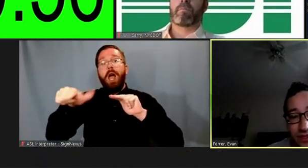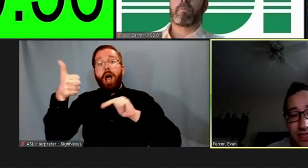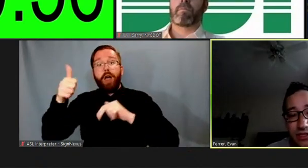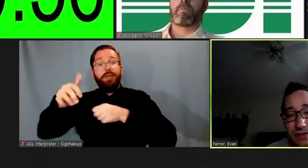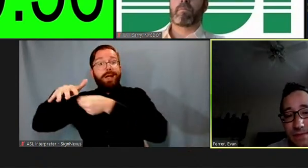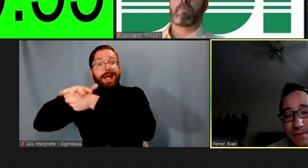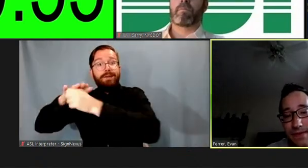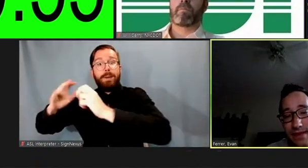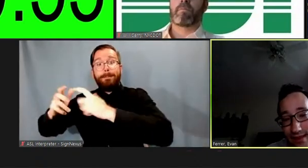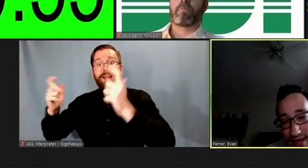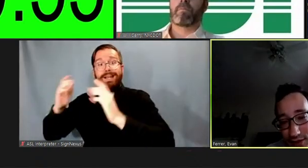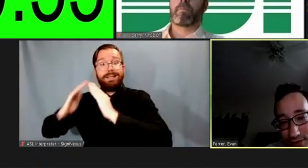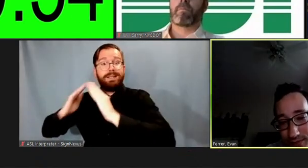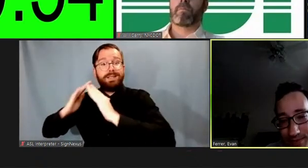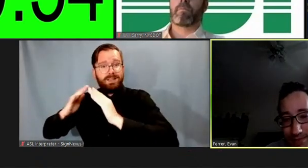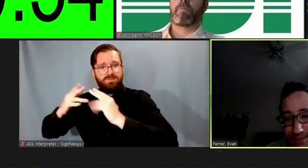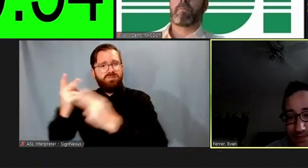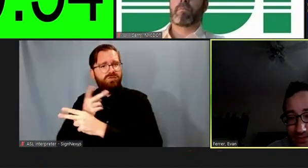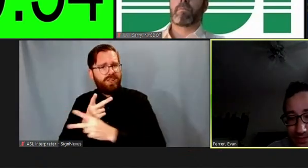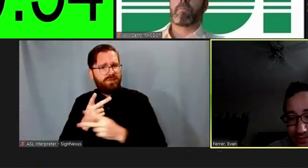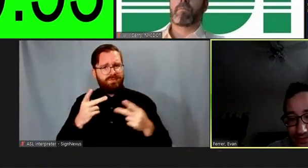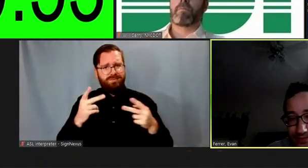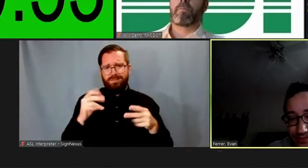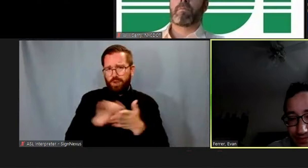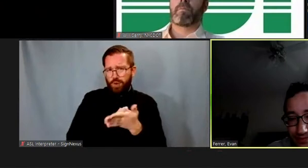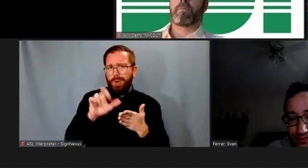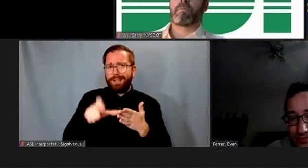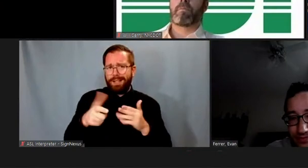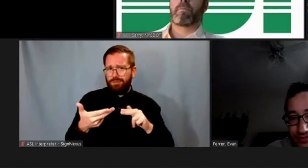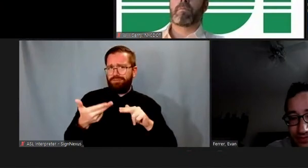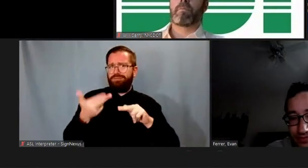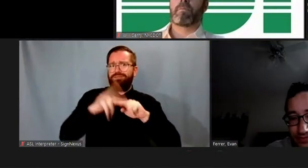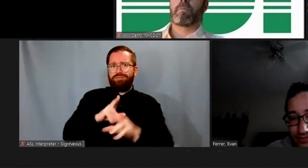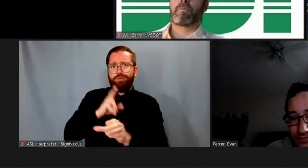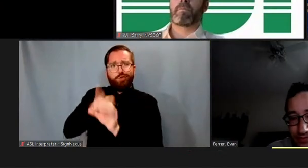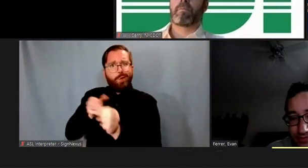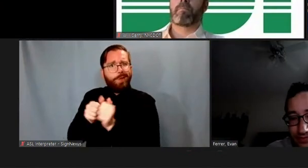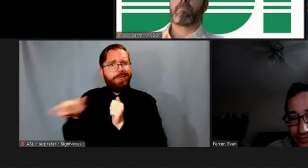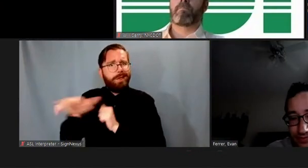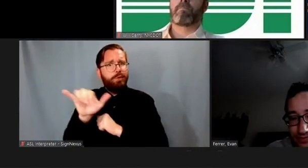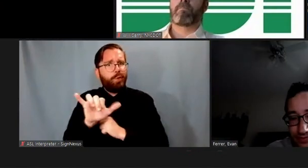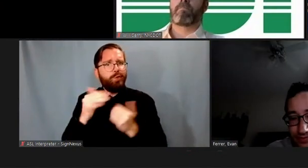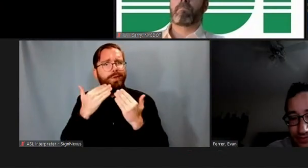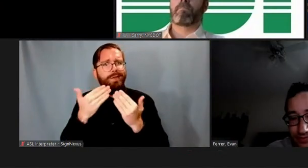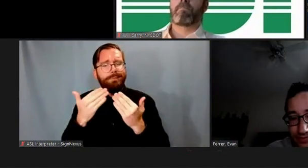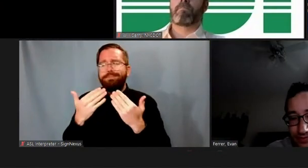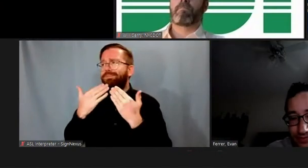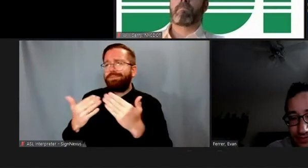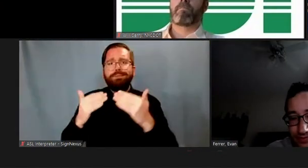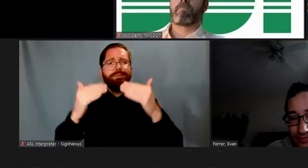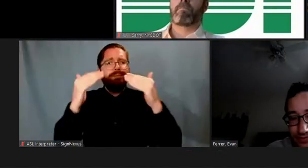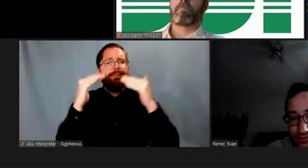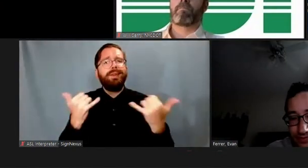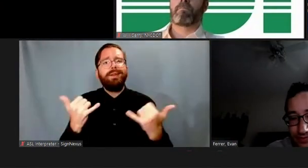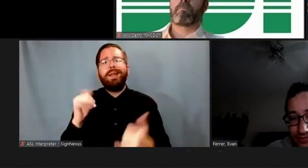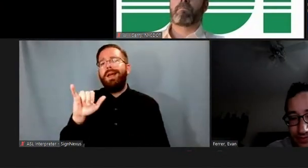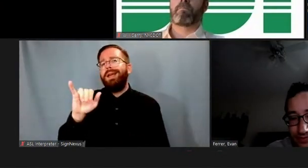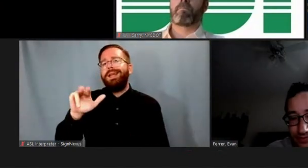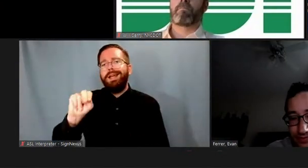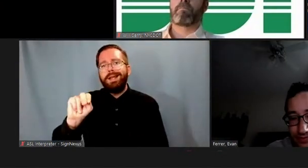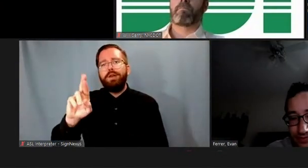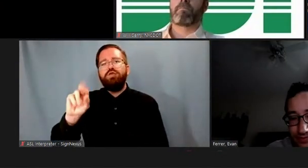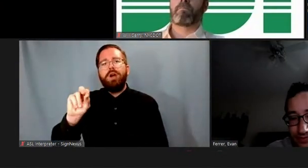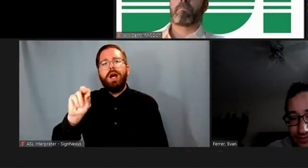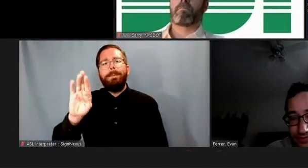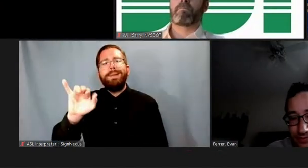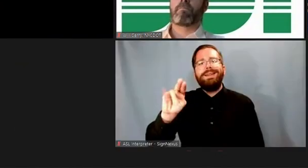21st century thank you thank you our next speaker is ian robinson followed